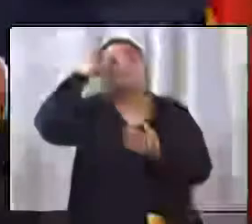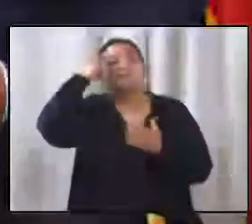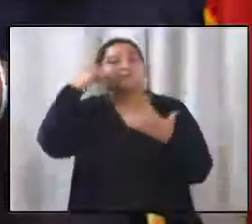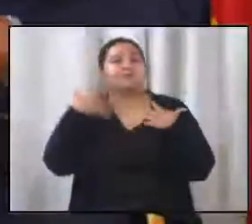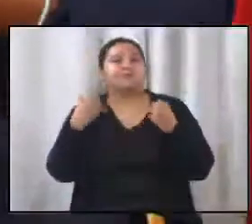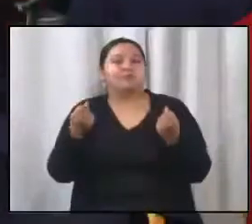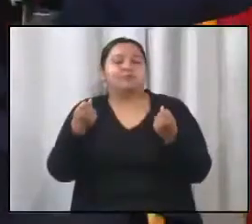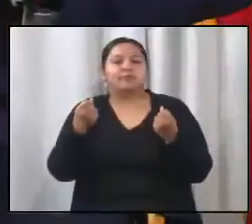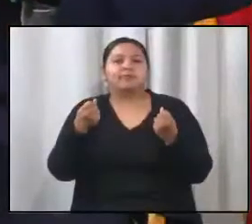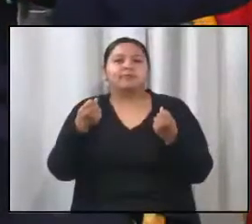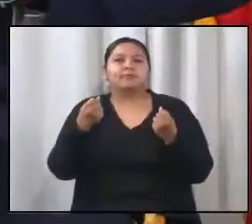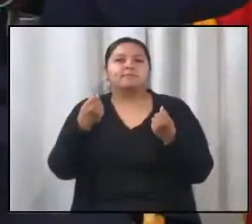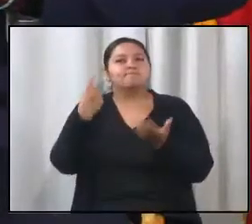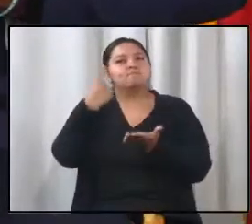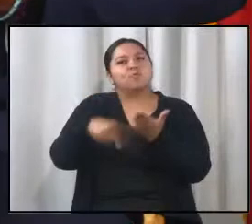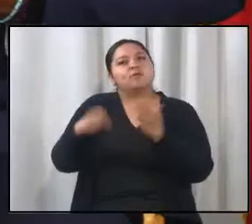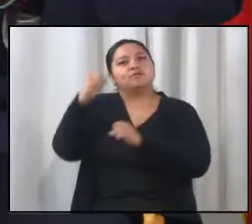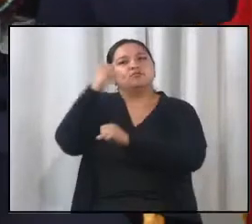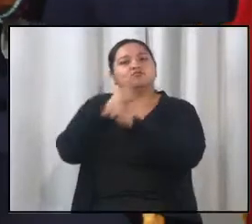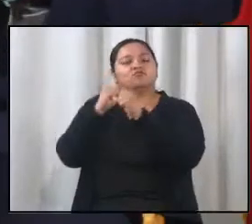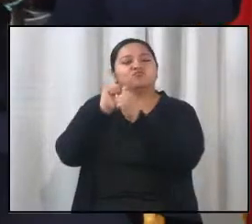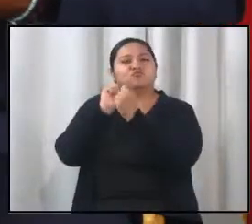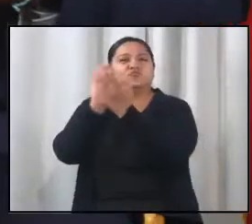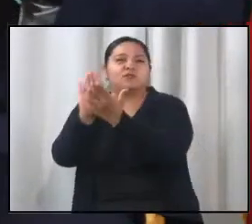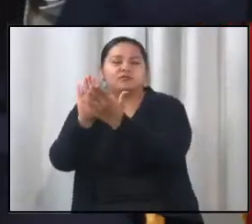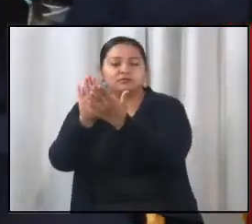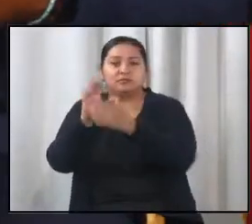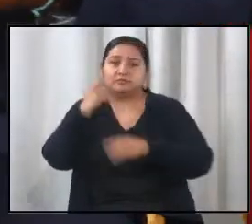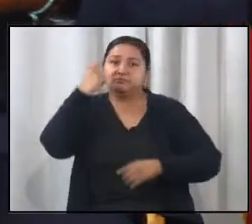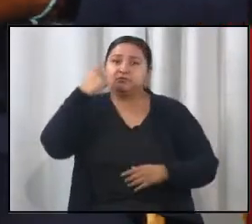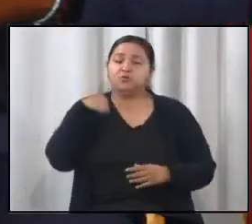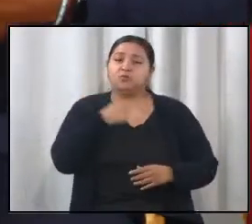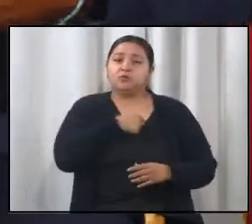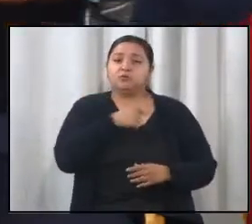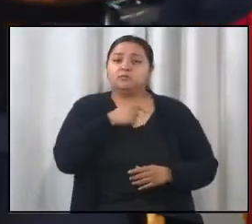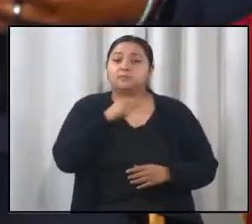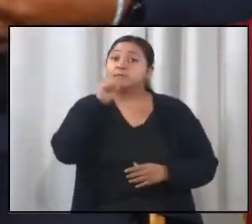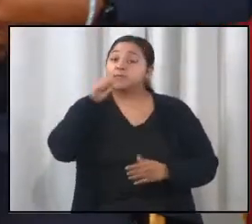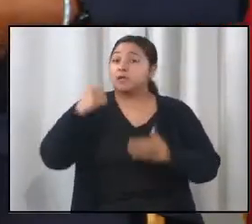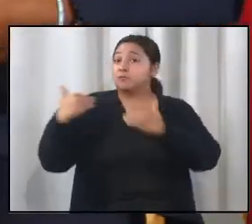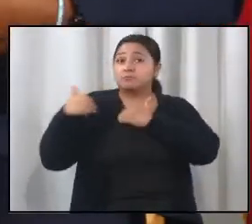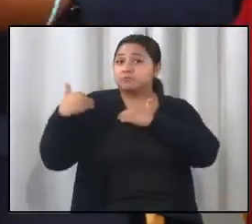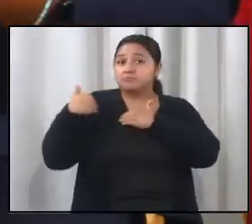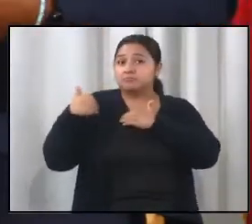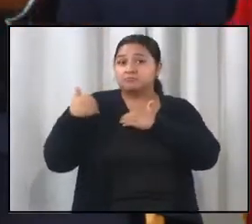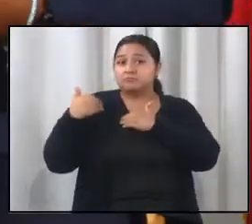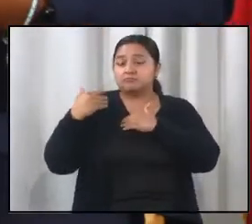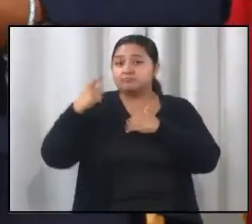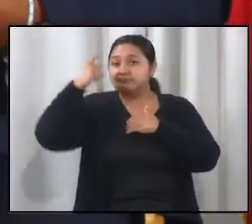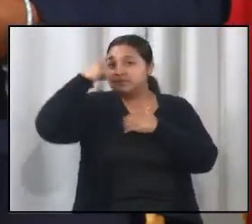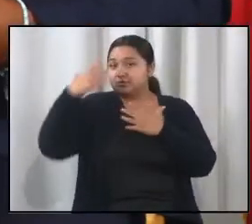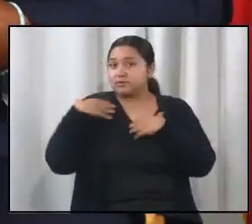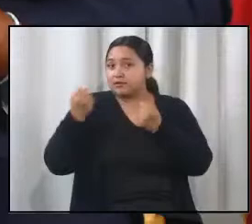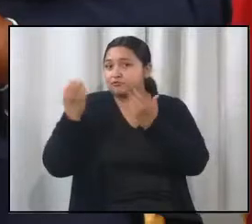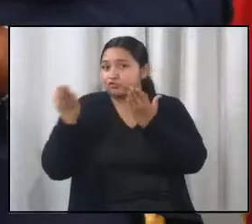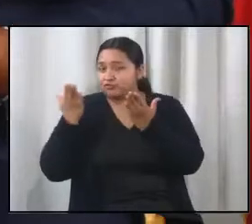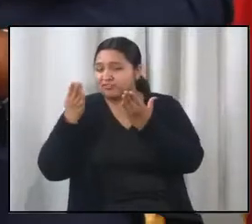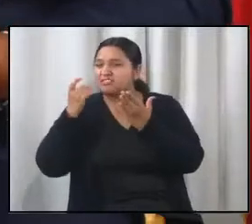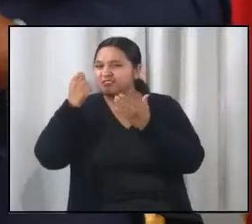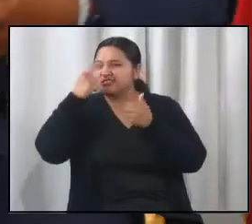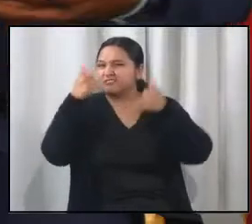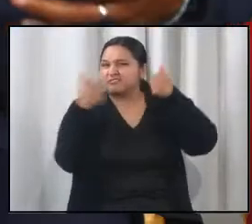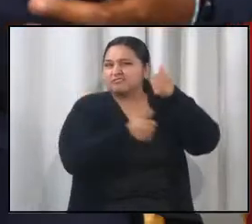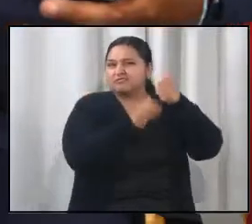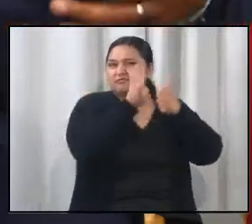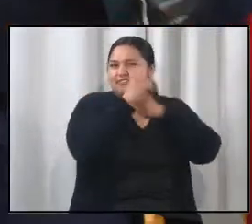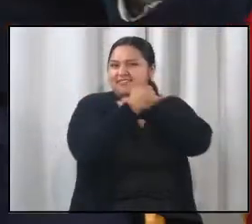do, even though we are not responsible for mental health services. That's a county function. We can contribute to the